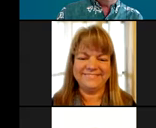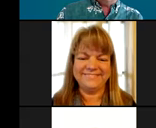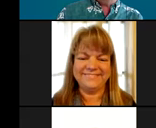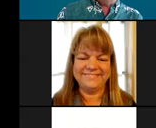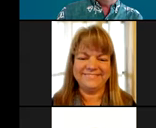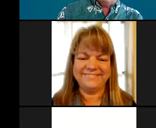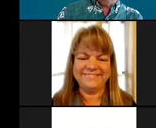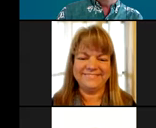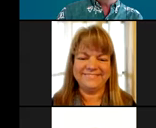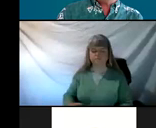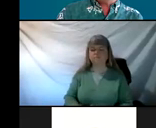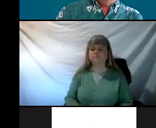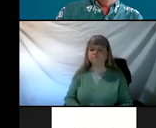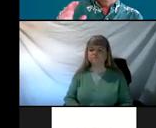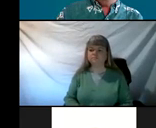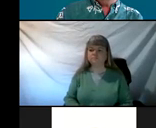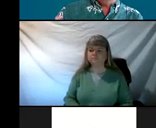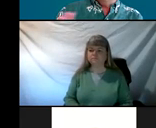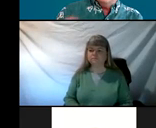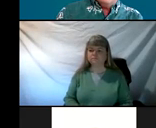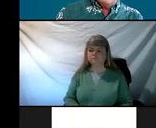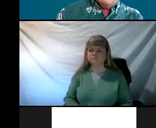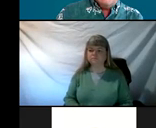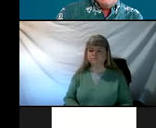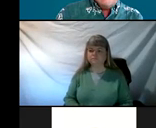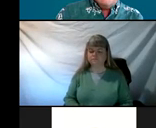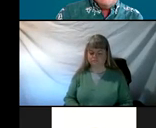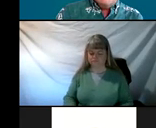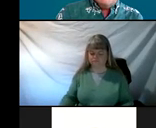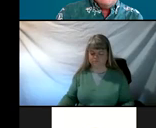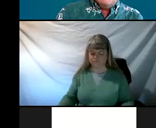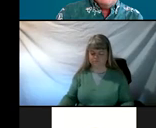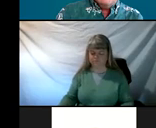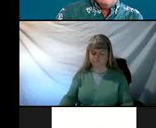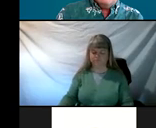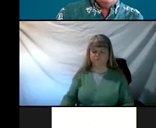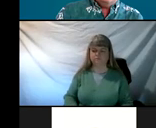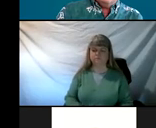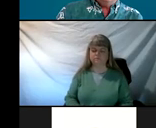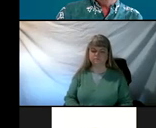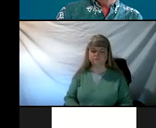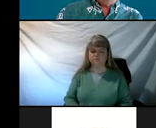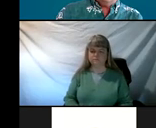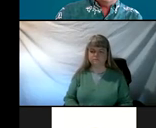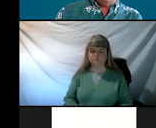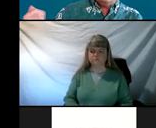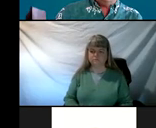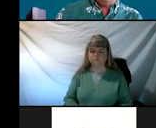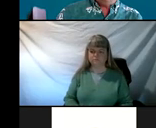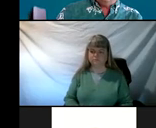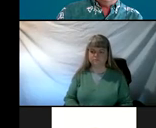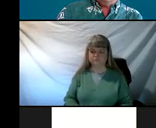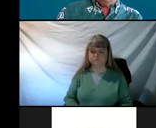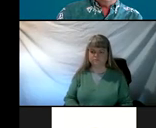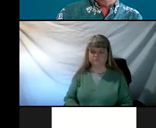short synopsis of the problem. If it's looks like something you're not going to be able to do, then you're going to contact the